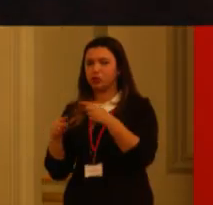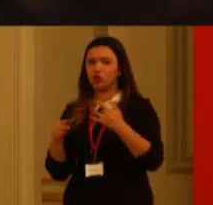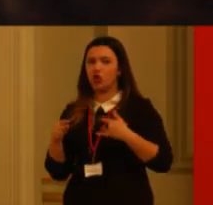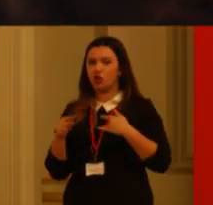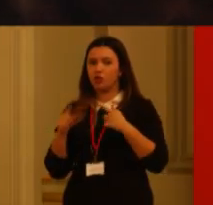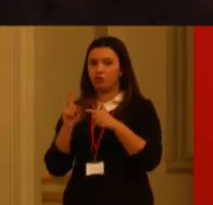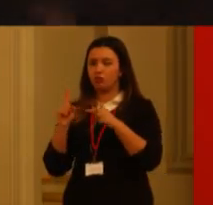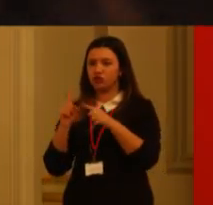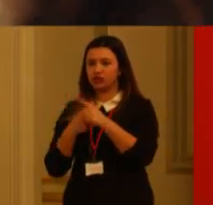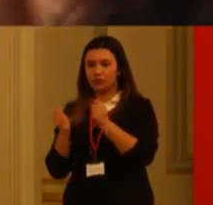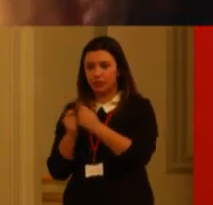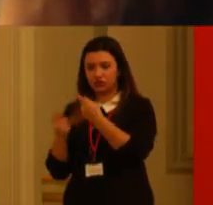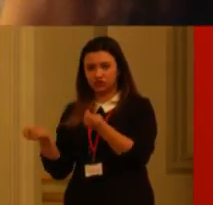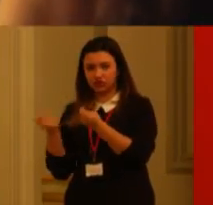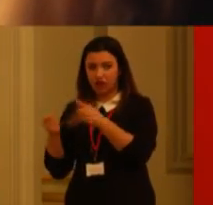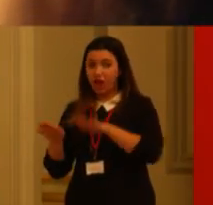or education?